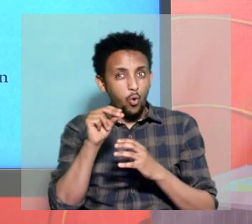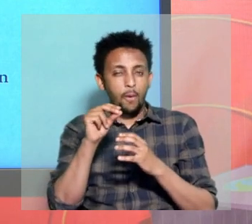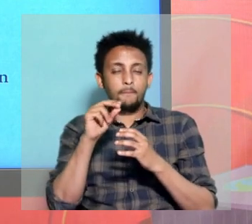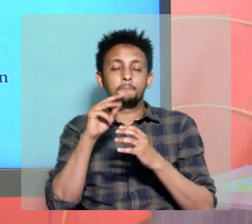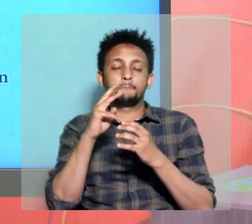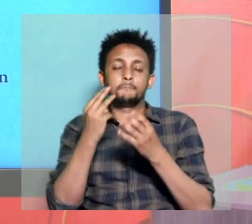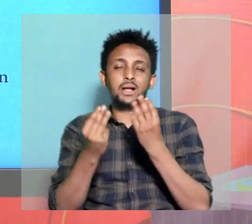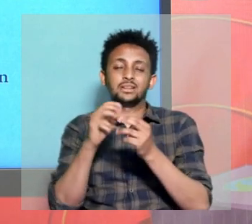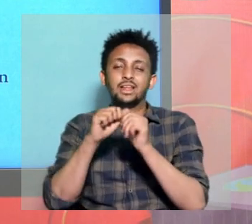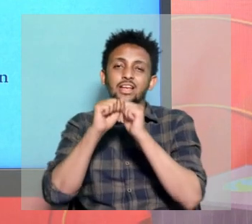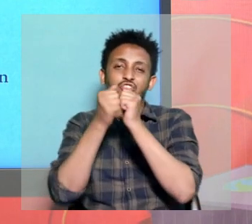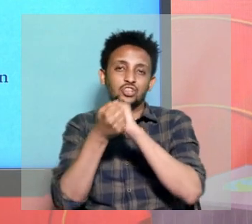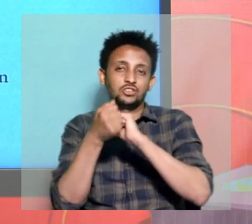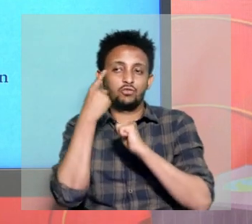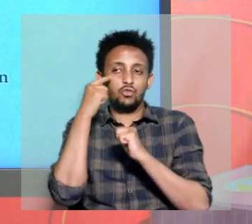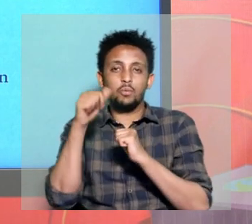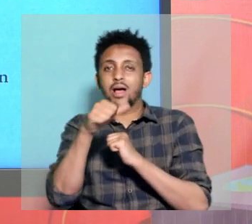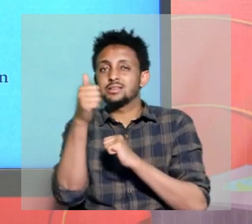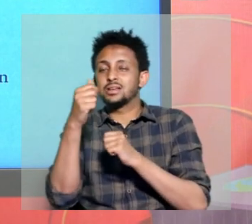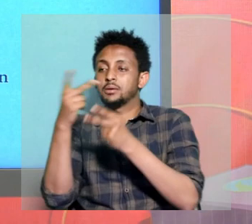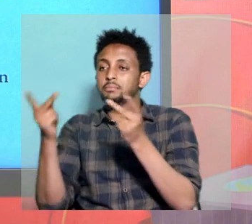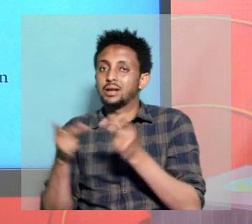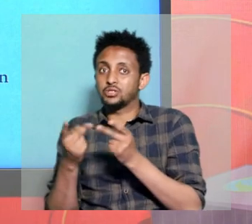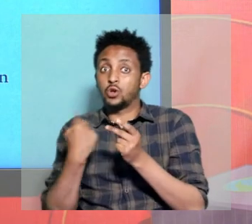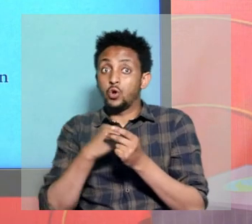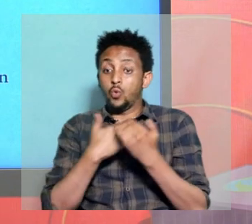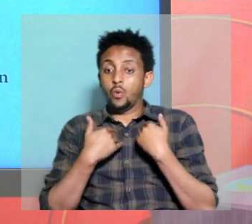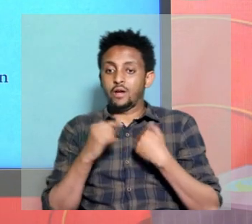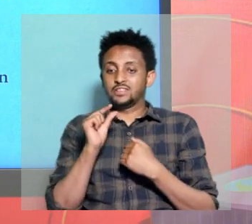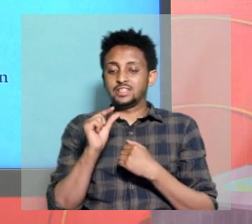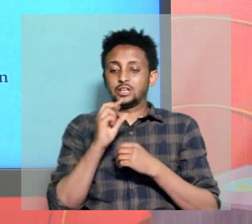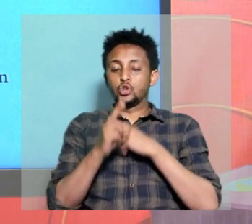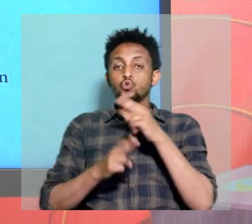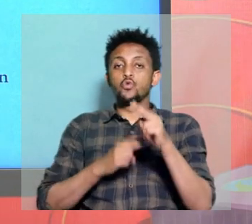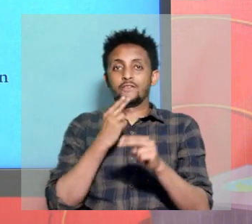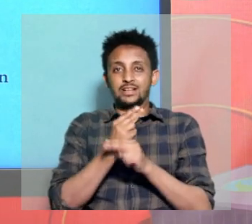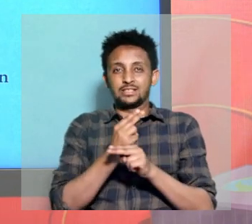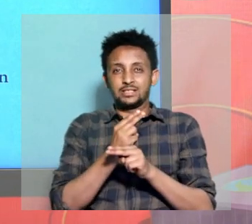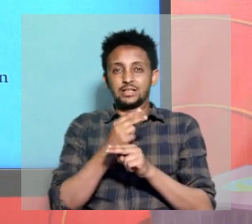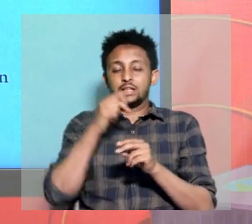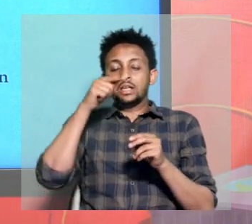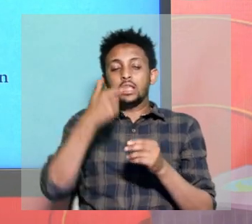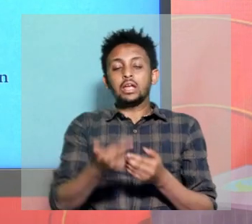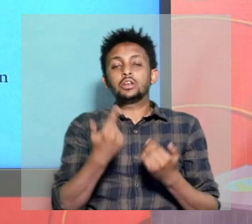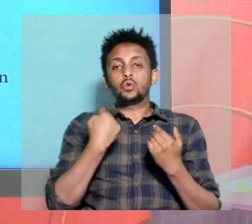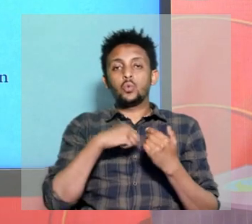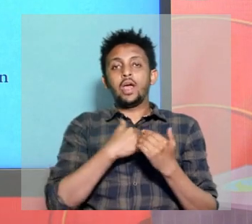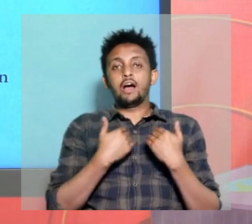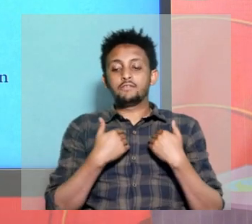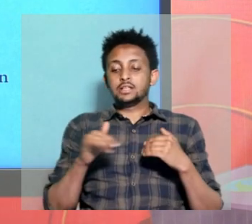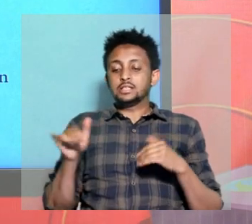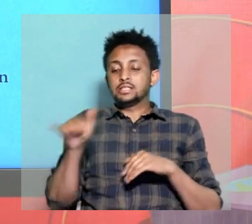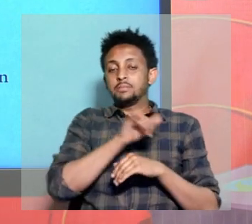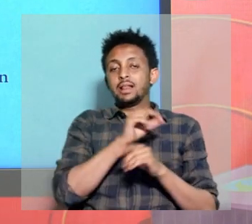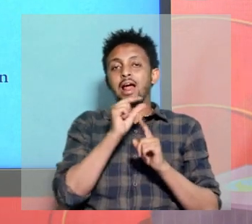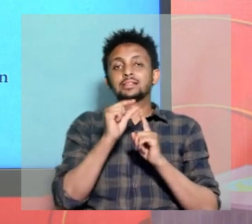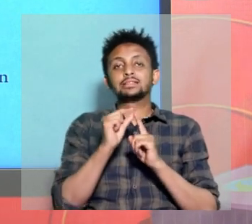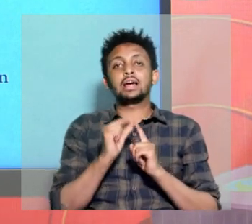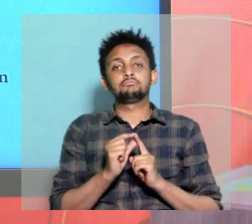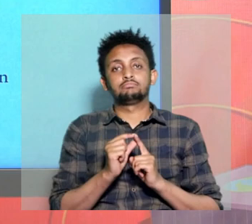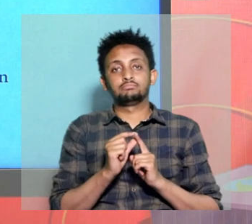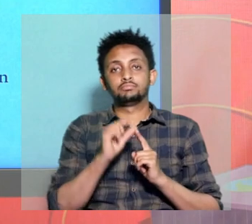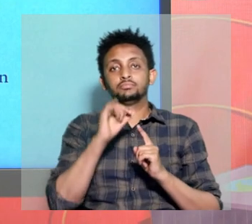energy exchange from any other place. So we have a single universe. And here we have similar term which says